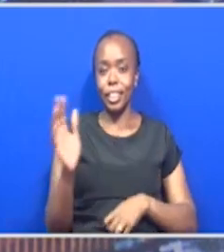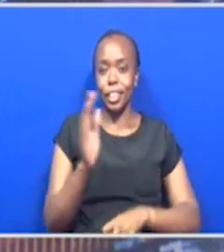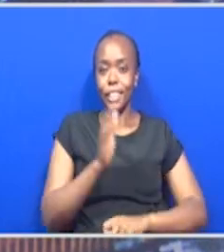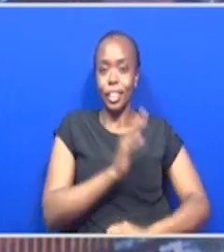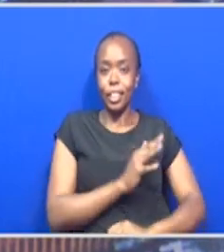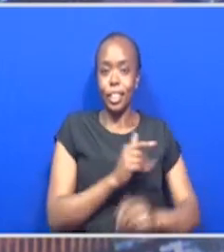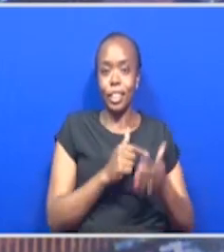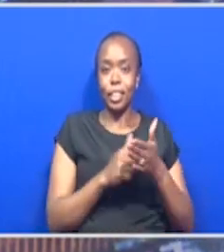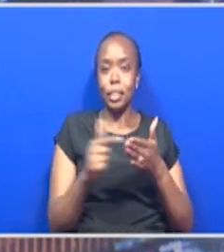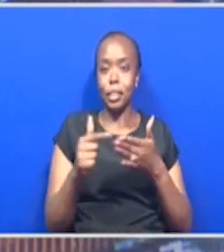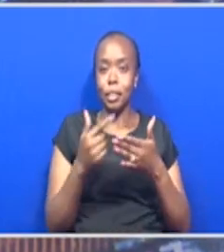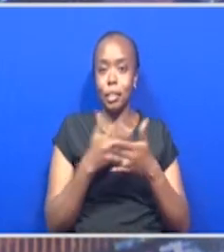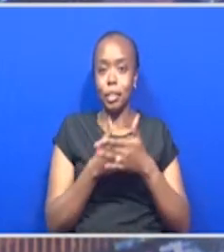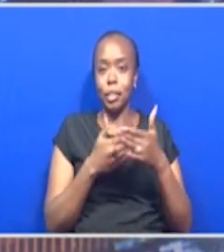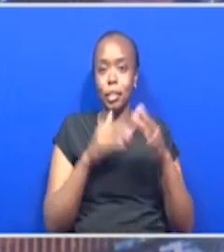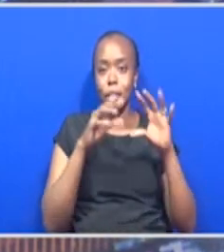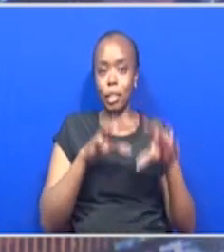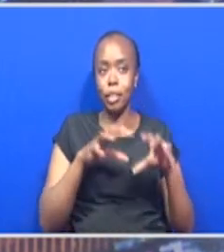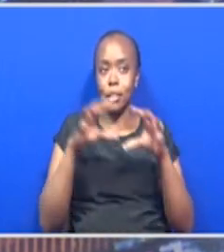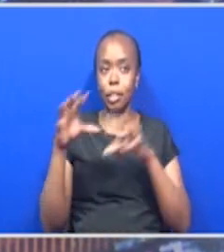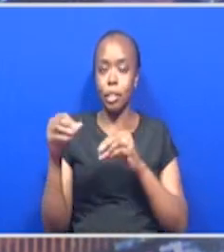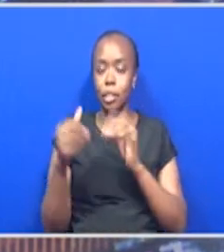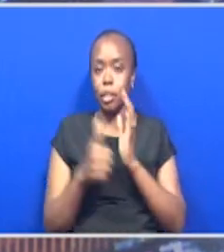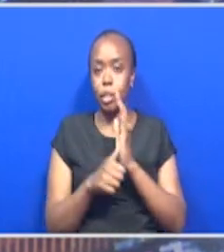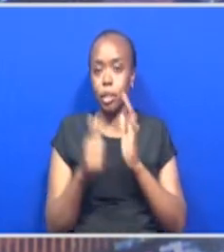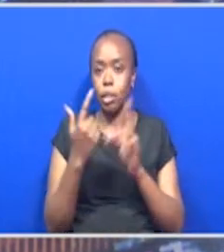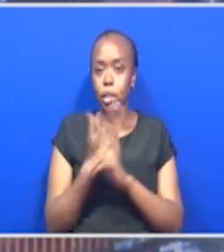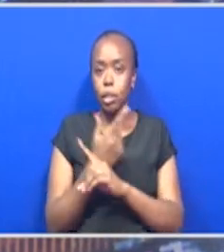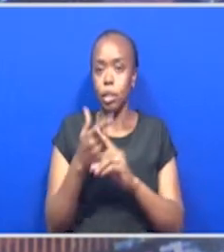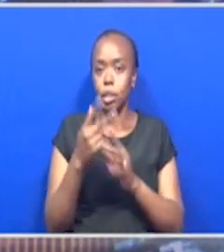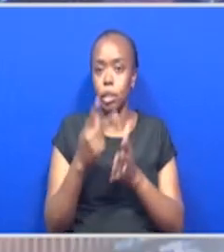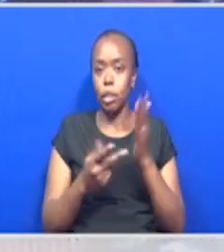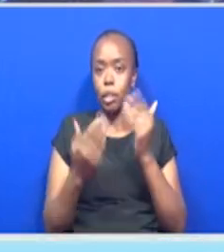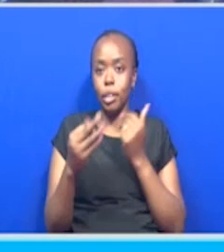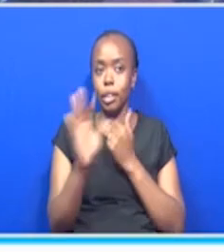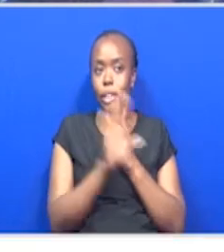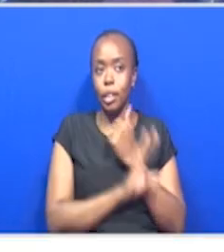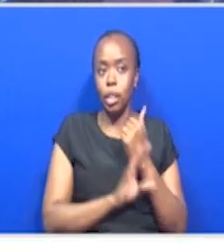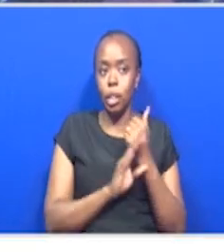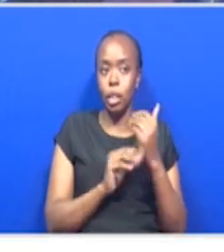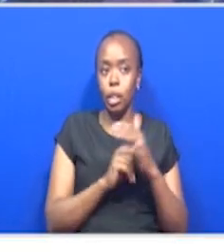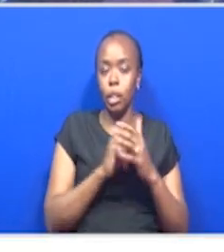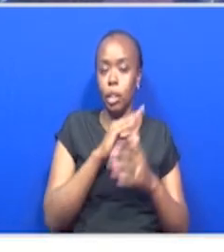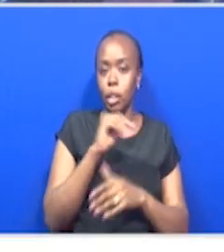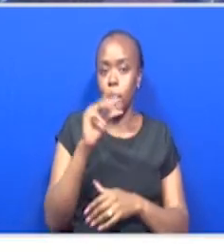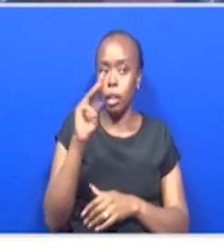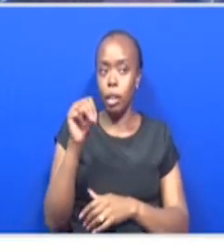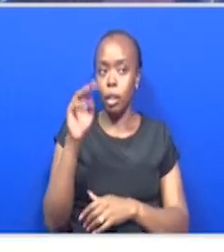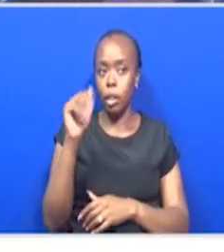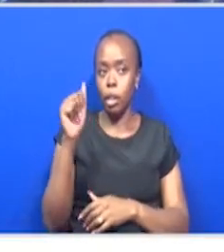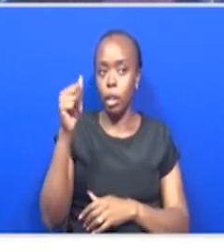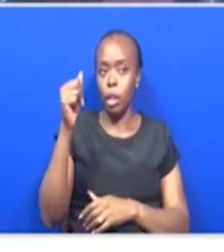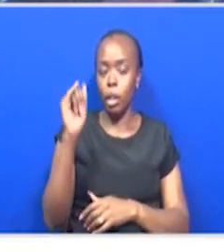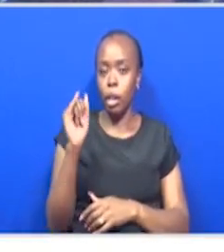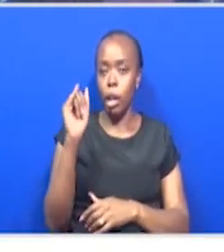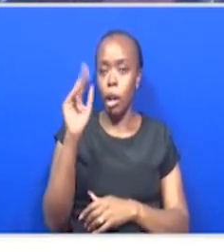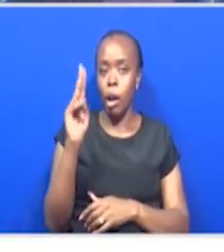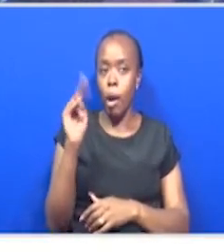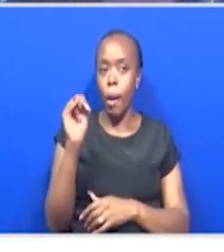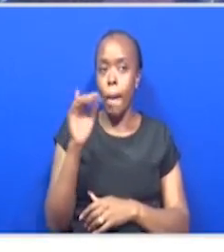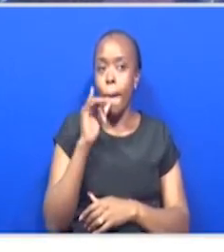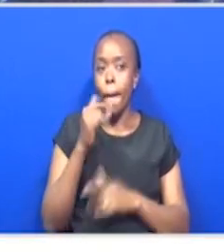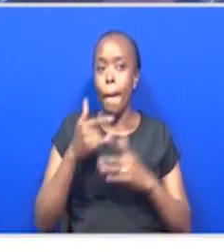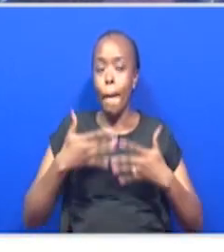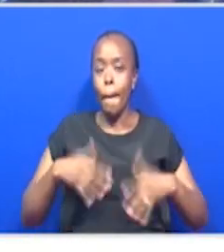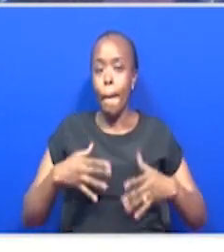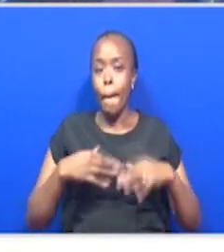Now, weeks after the heavy downpour caused havoc across different parts of the country, and Mai Mahiu being the most affected region, the